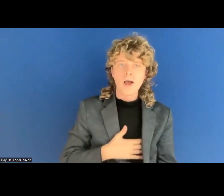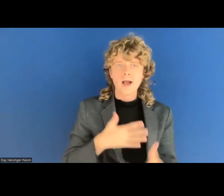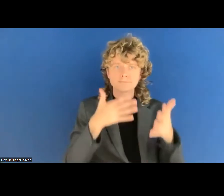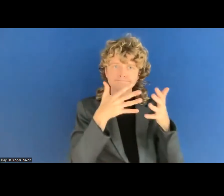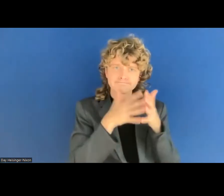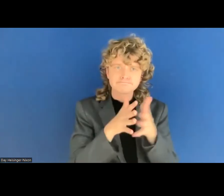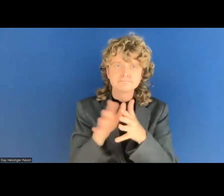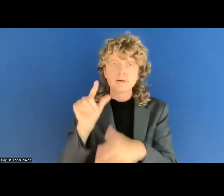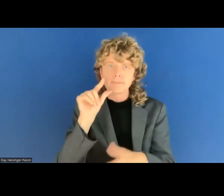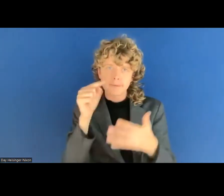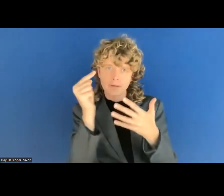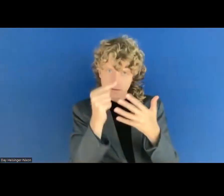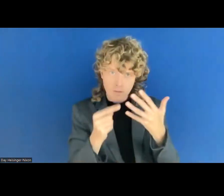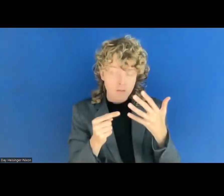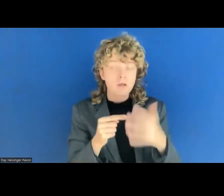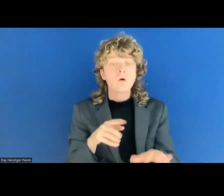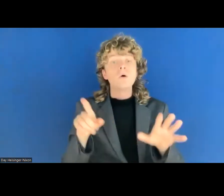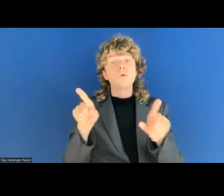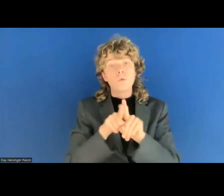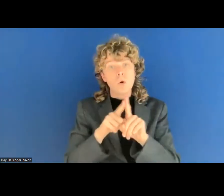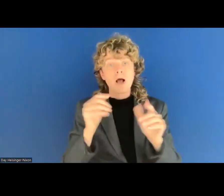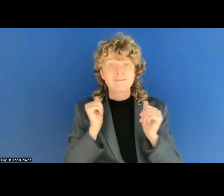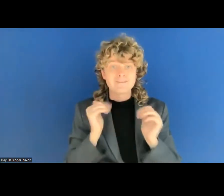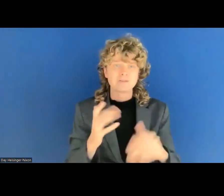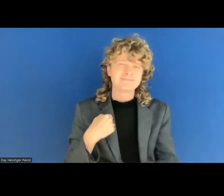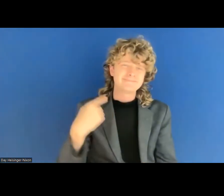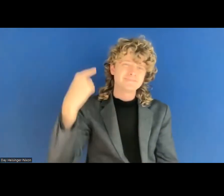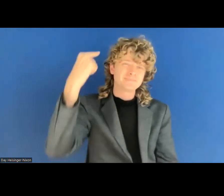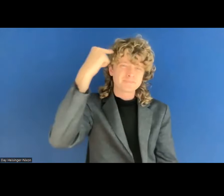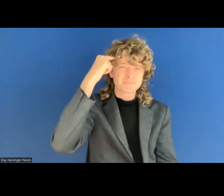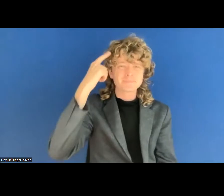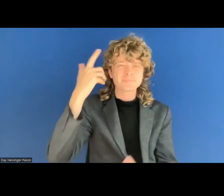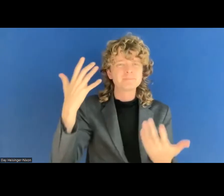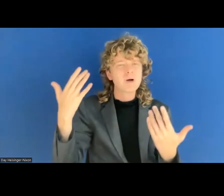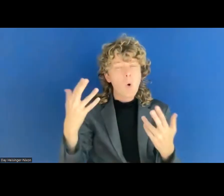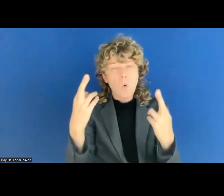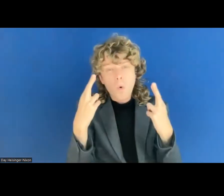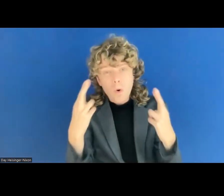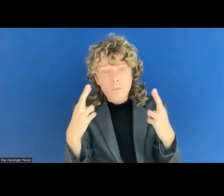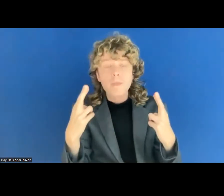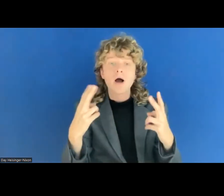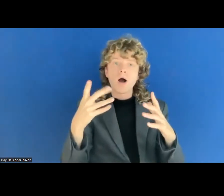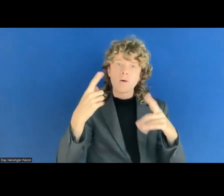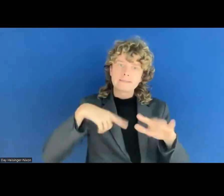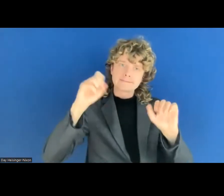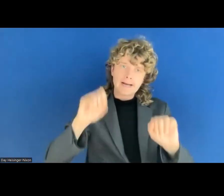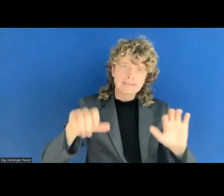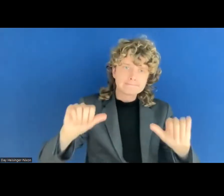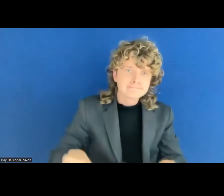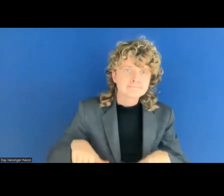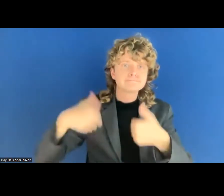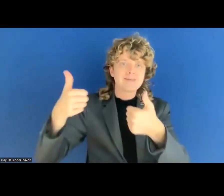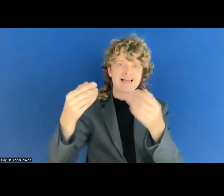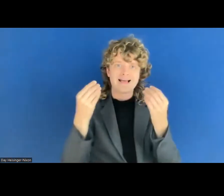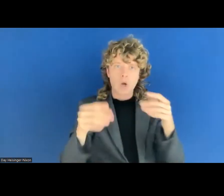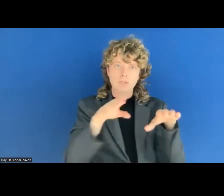course, hopefully improvements in how the standards is written, and bit of more consistency in some of the